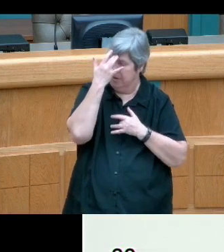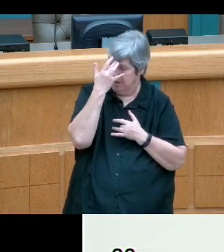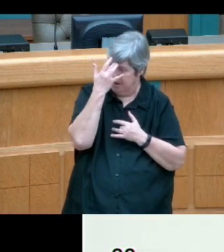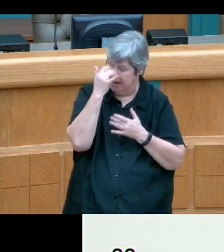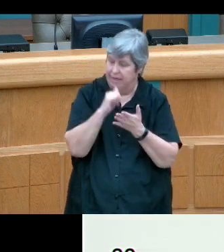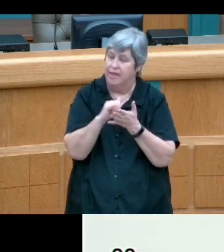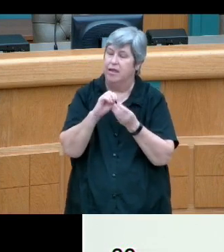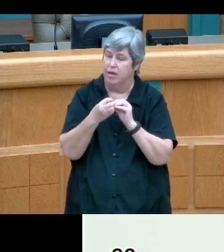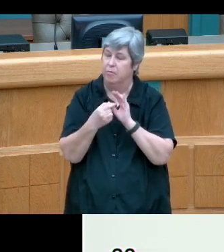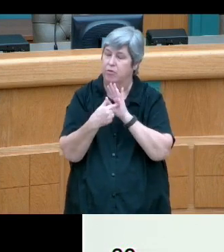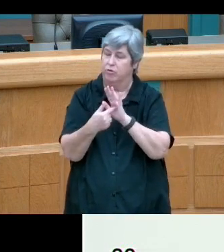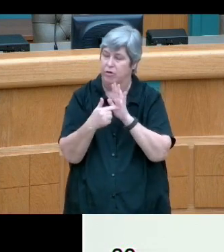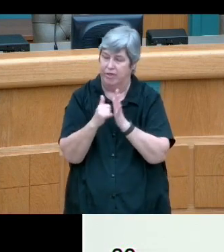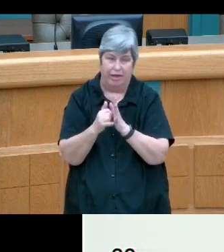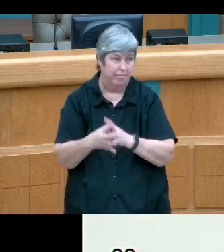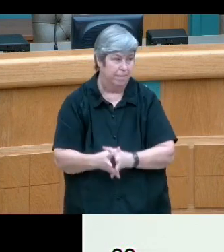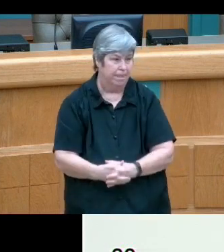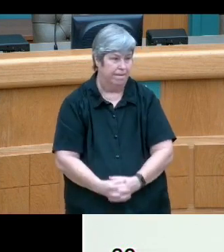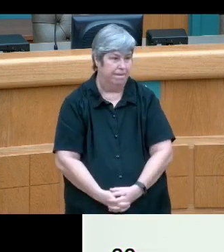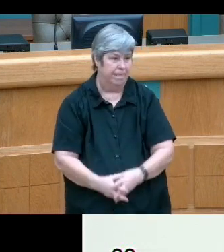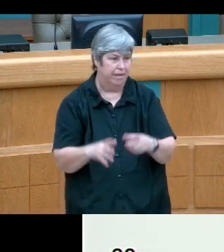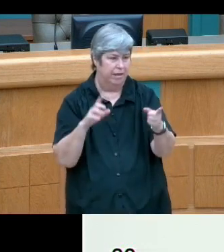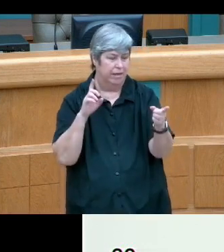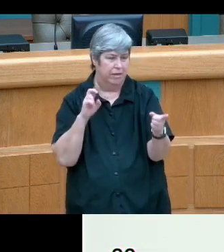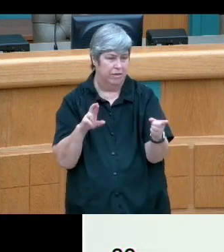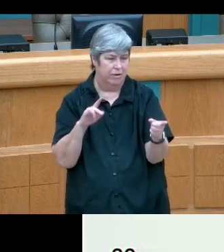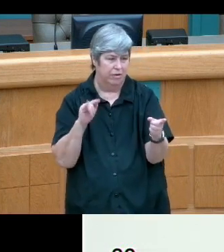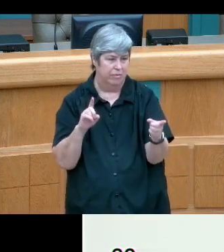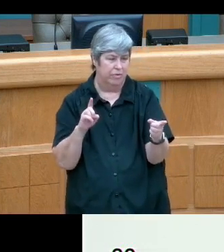represent. And Dr. Burt, Yes.